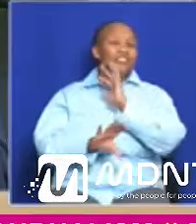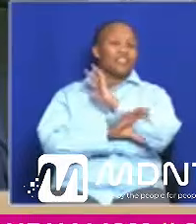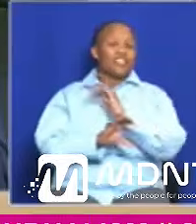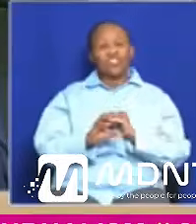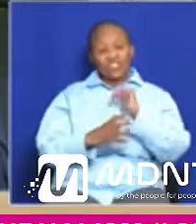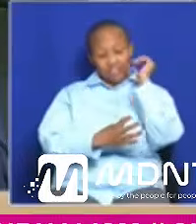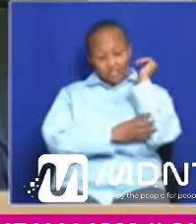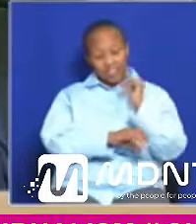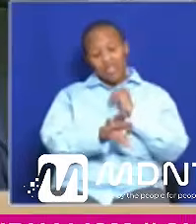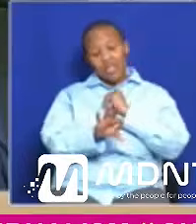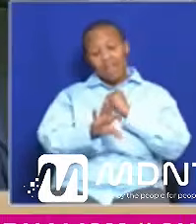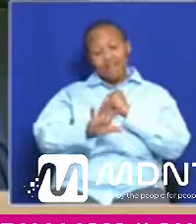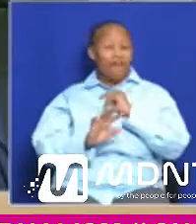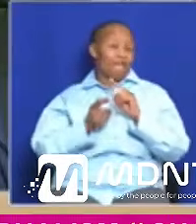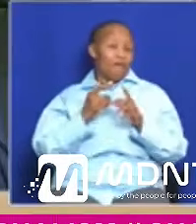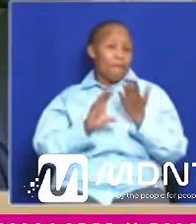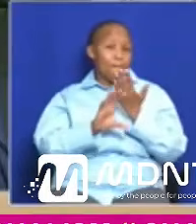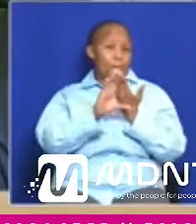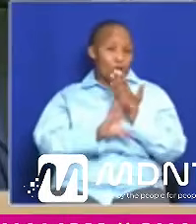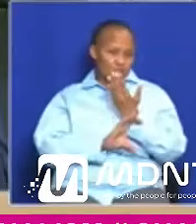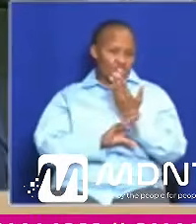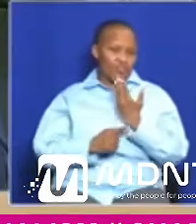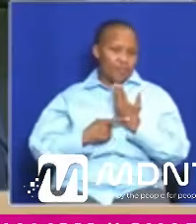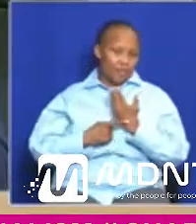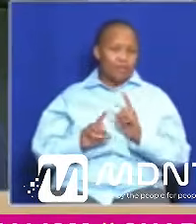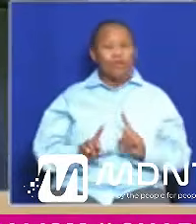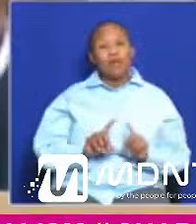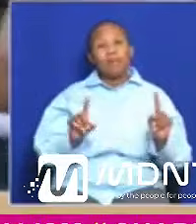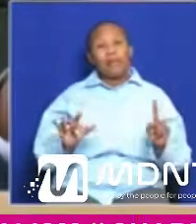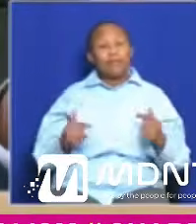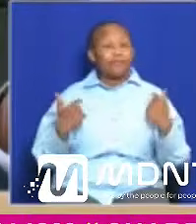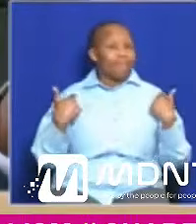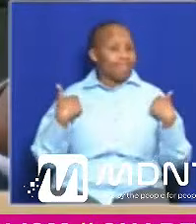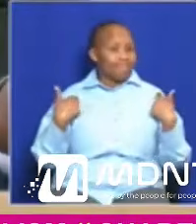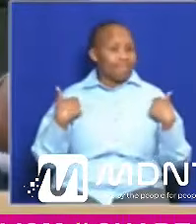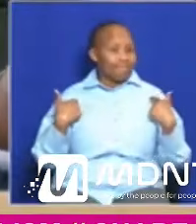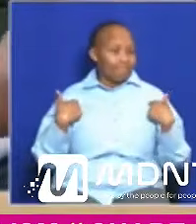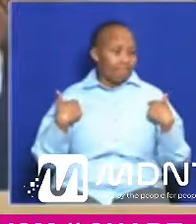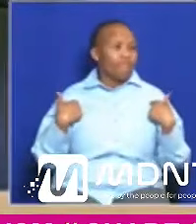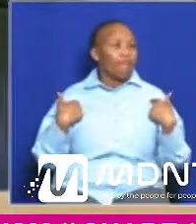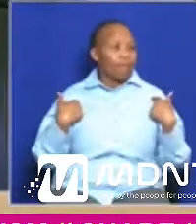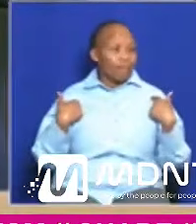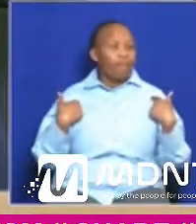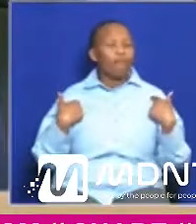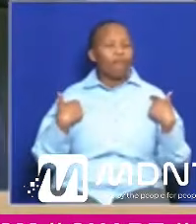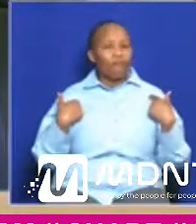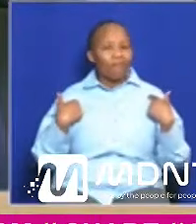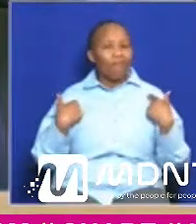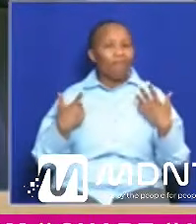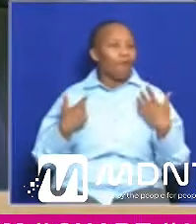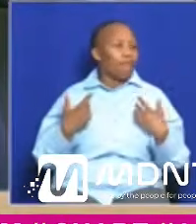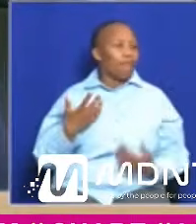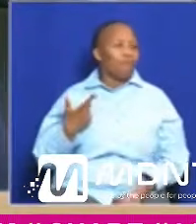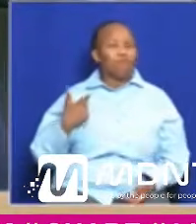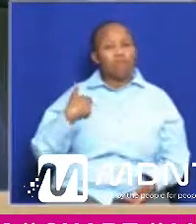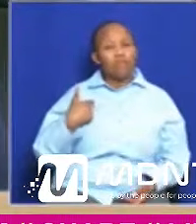Constitution. But what I would say to you, I'm yet to give Ms. Silo an